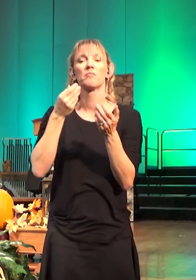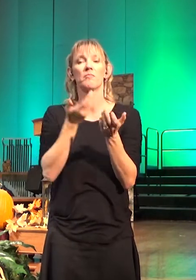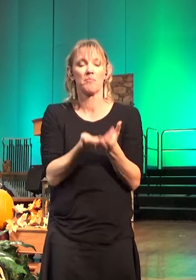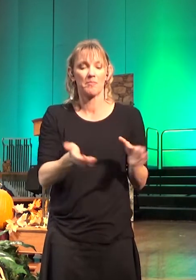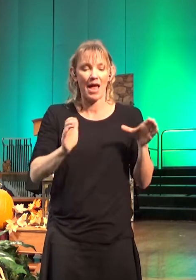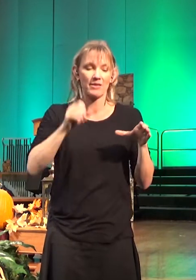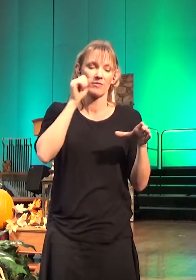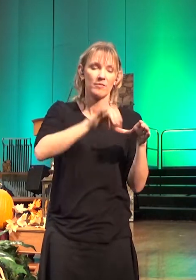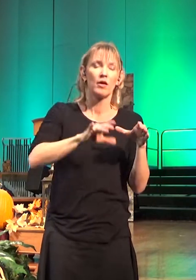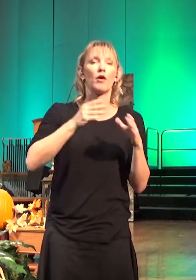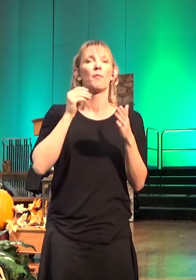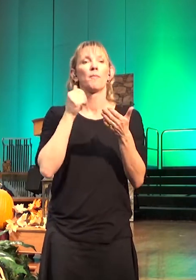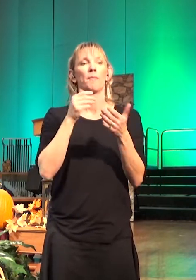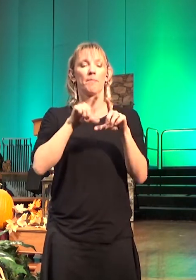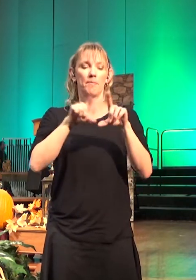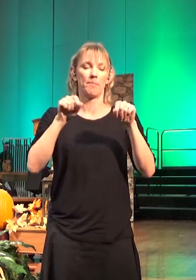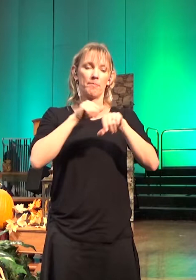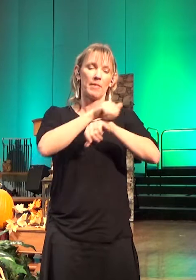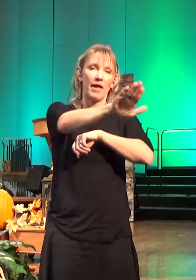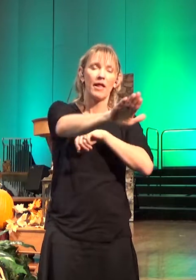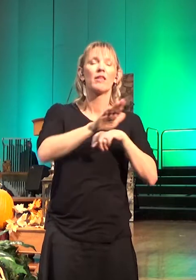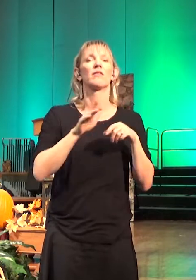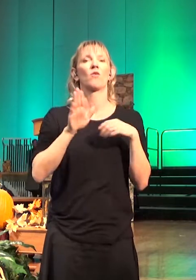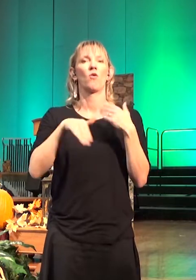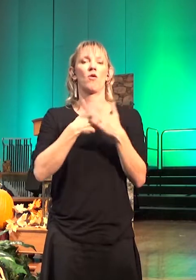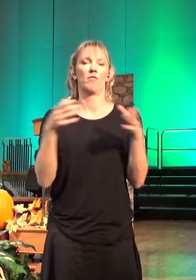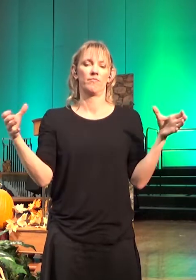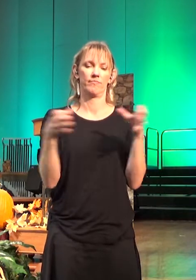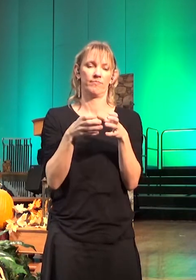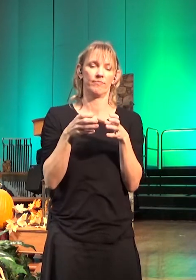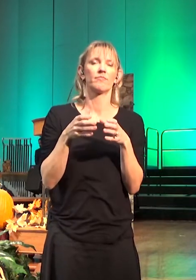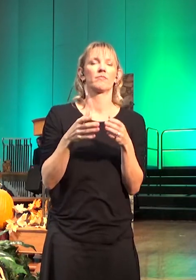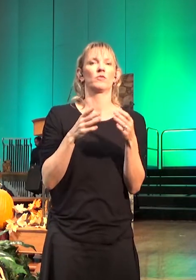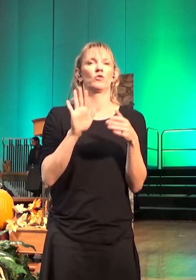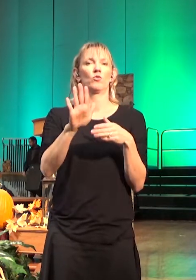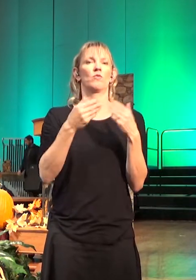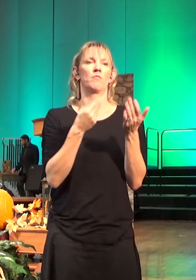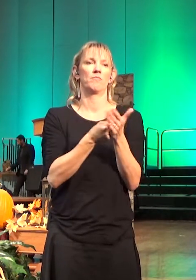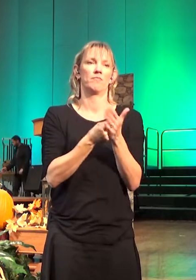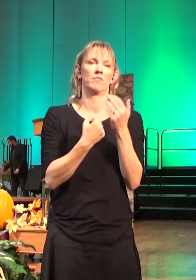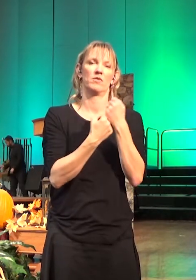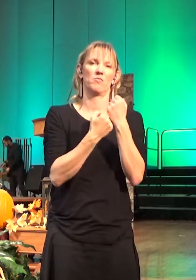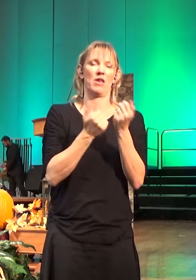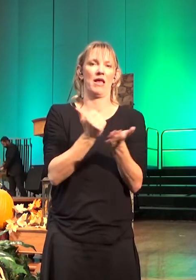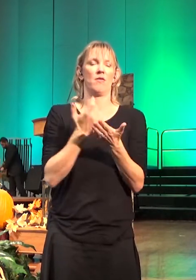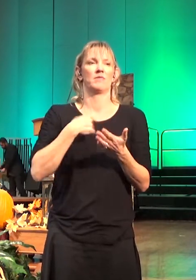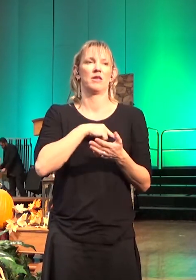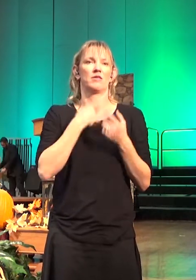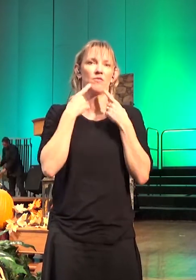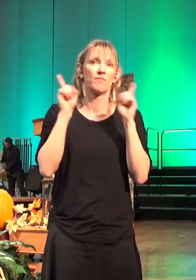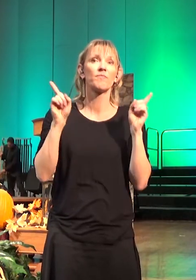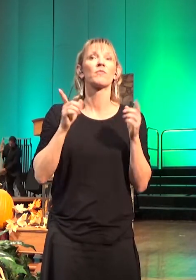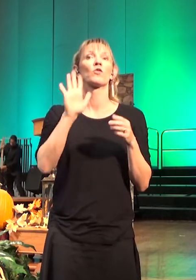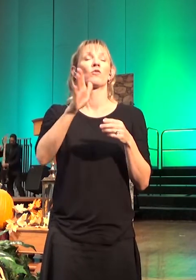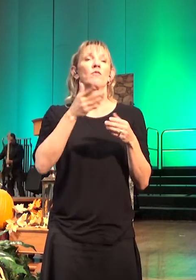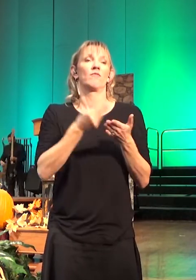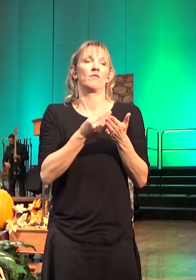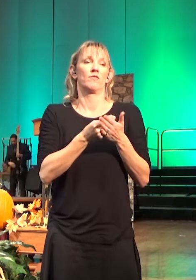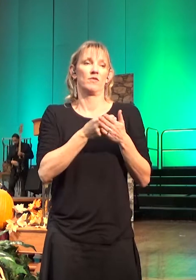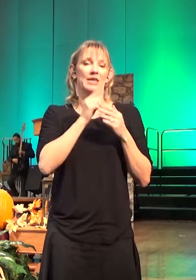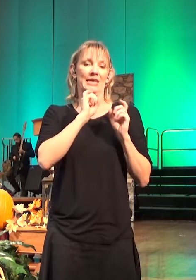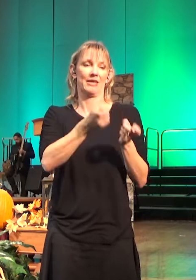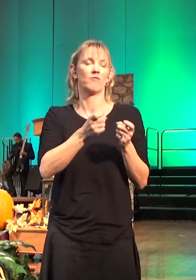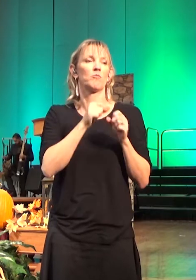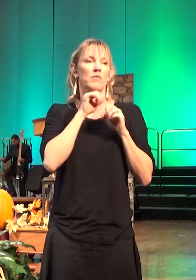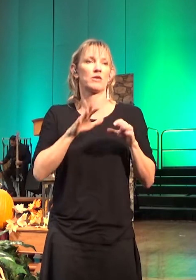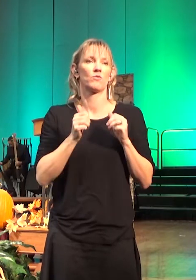give, put money in the basket, mail it in, however it is, it all comes together, and your support helps us to thrive. So thank you so much. Let's take